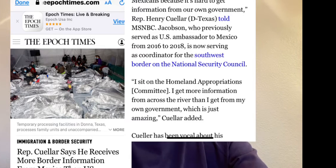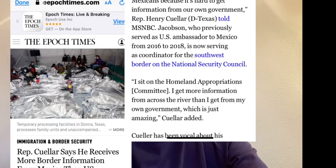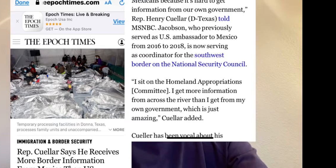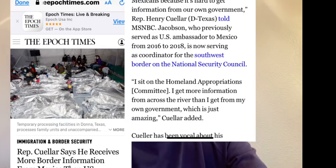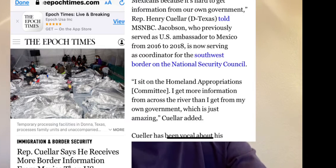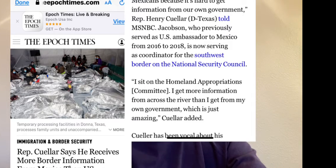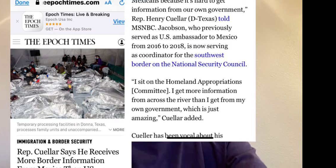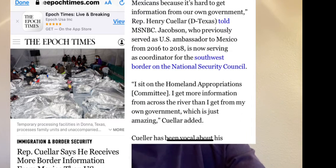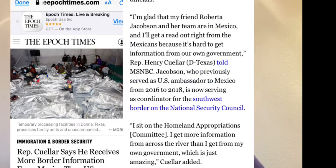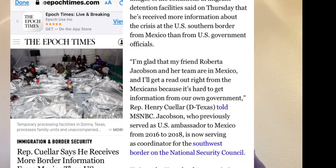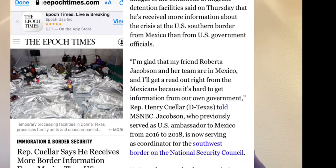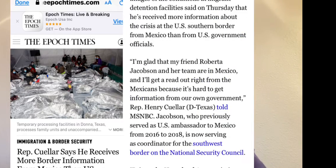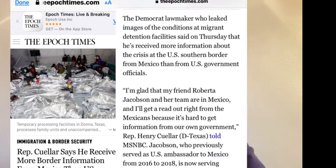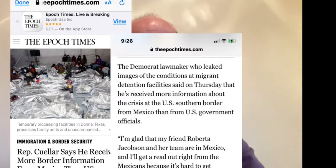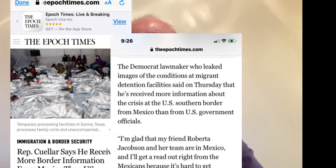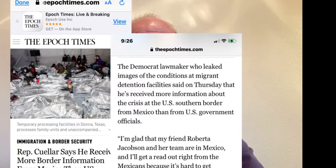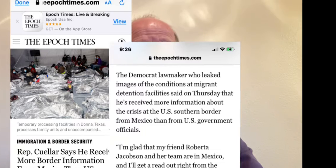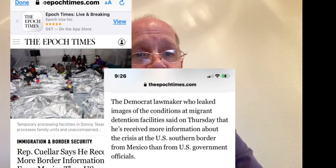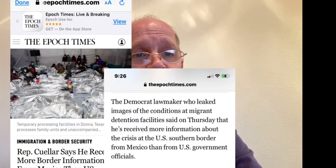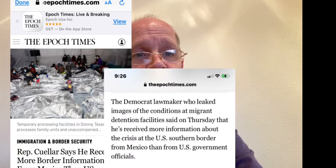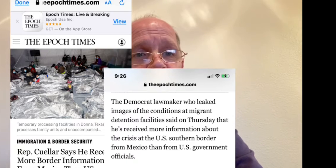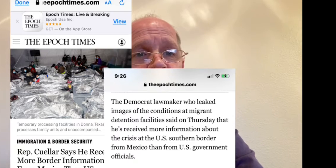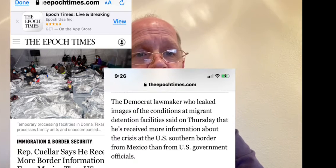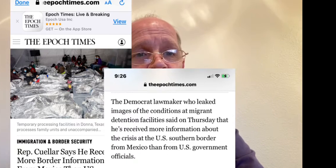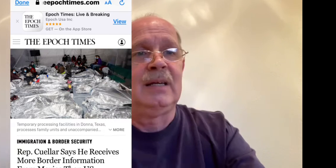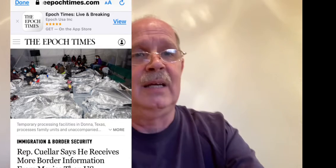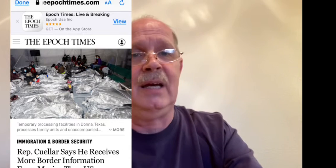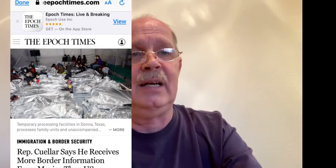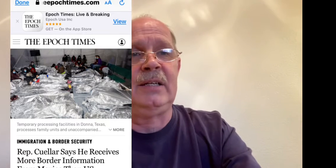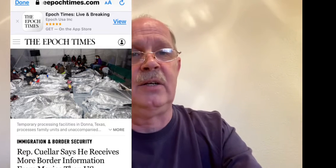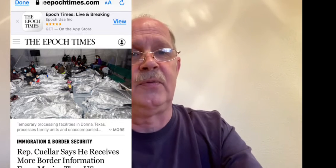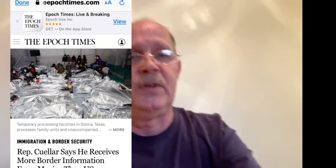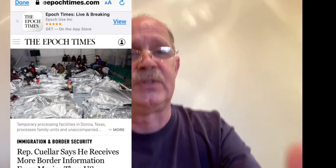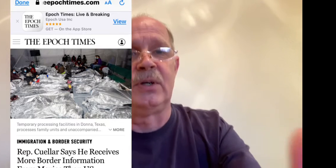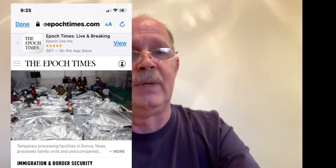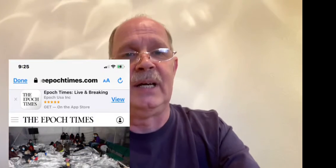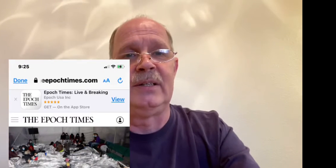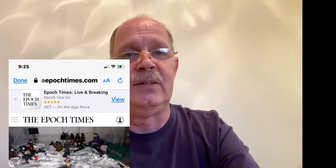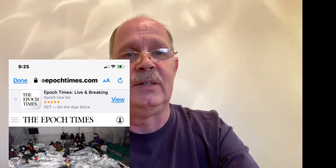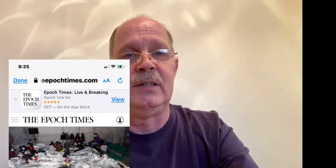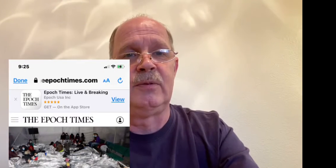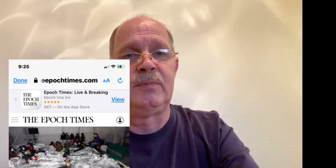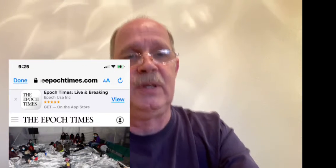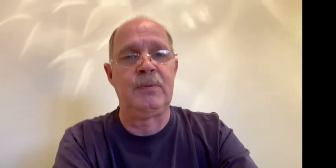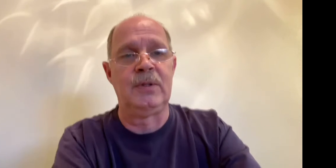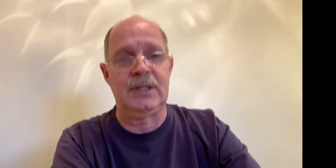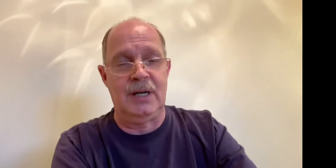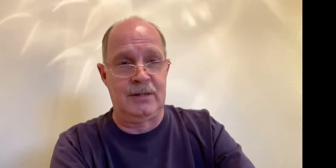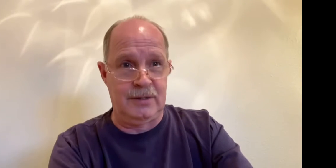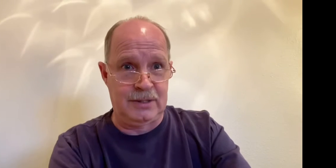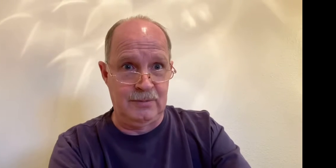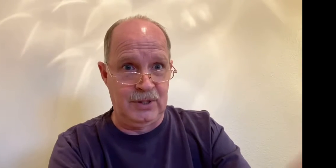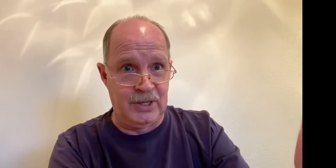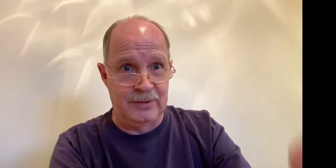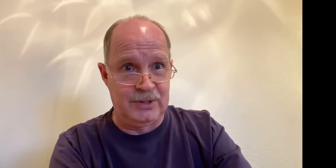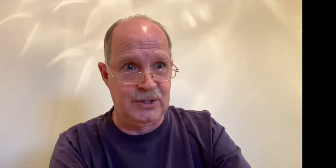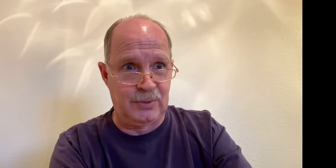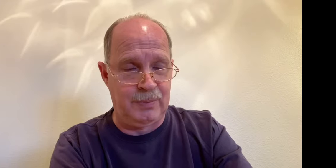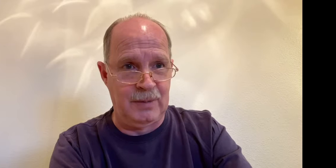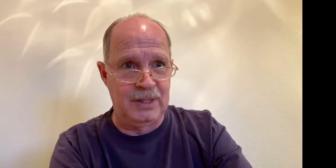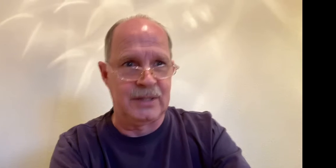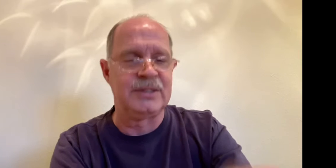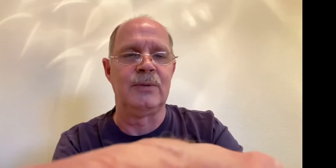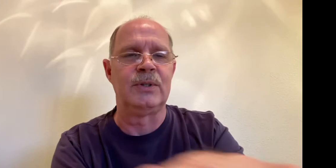government, which is just amazing. Yeah, now you don't feel so bad, do you? Even people in Congress. And we thought it was